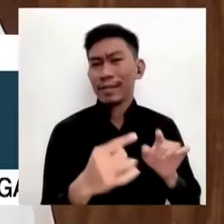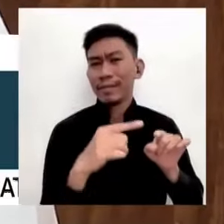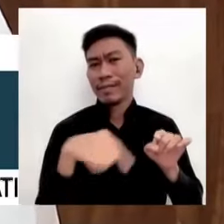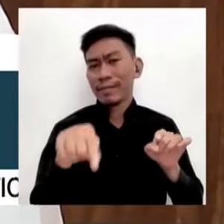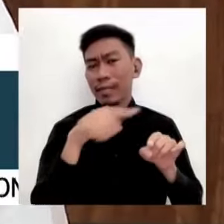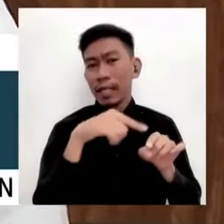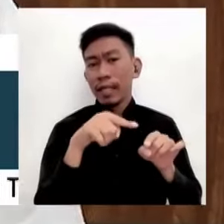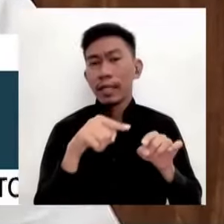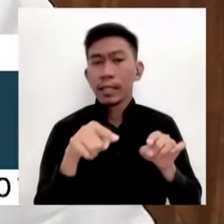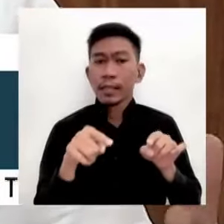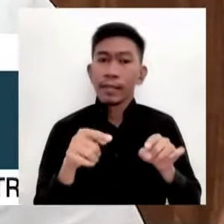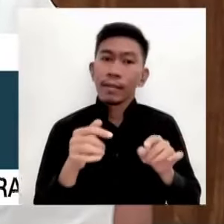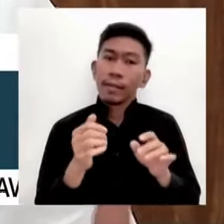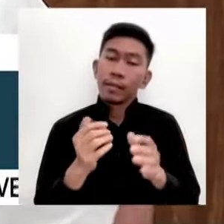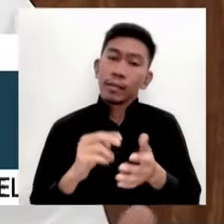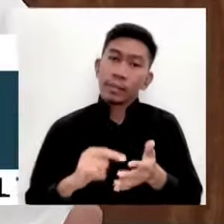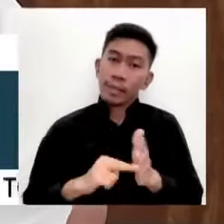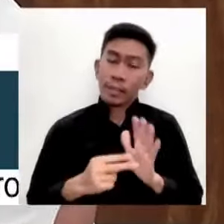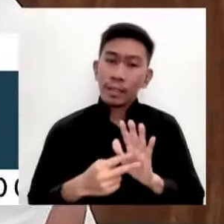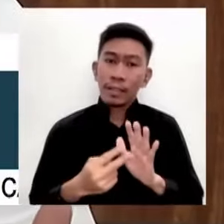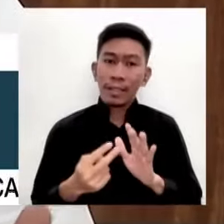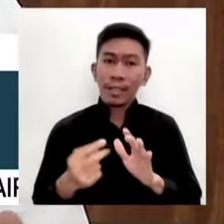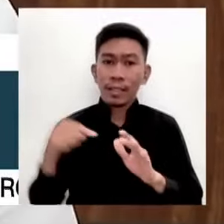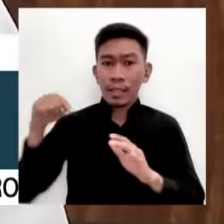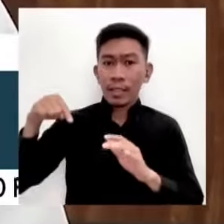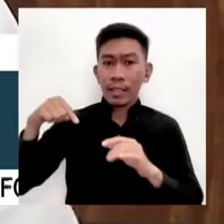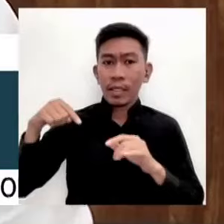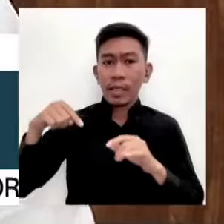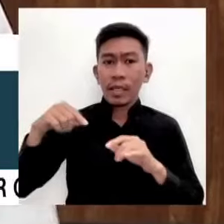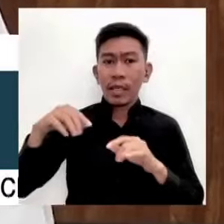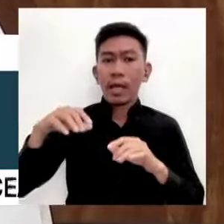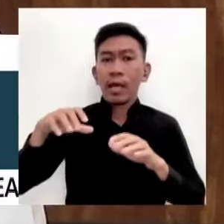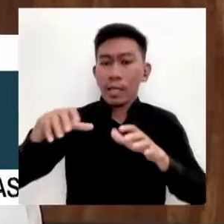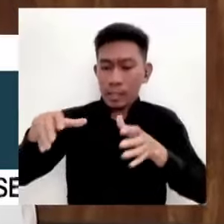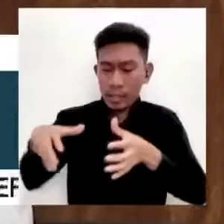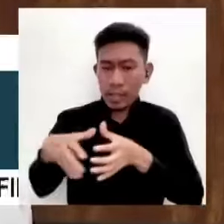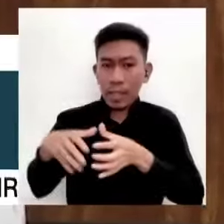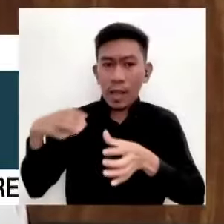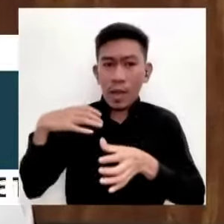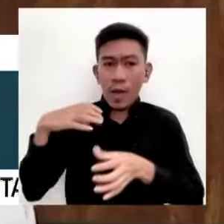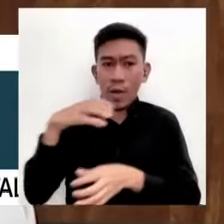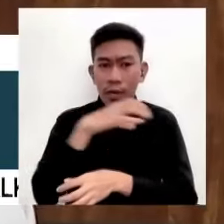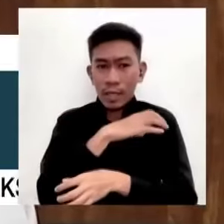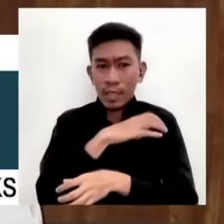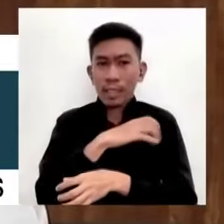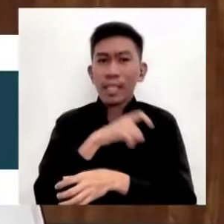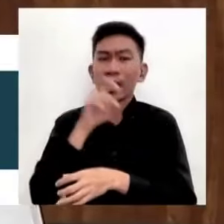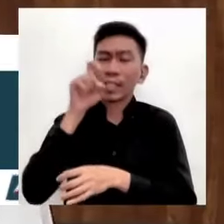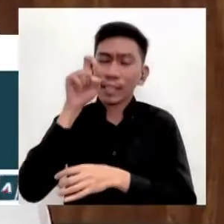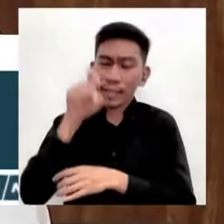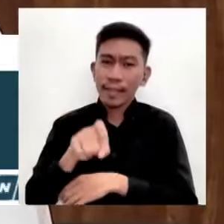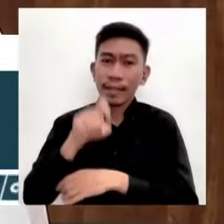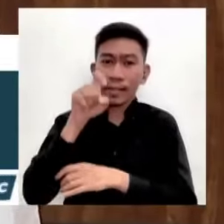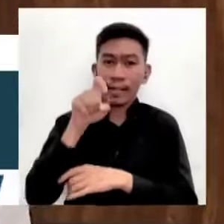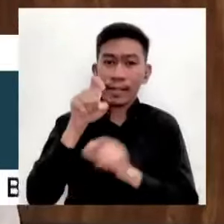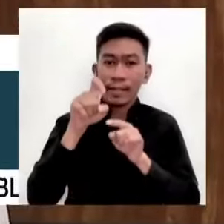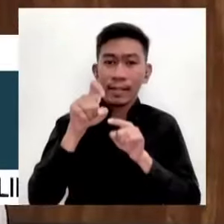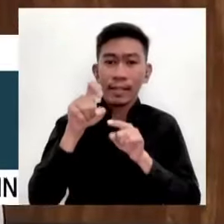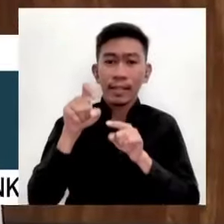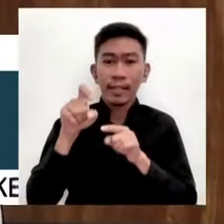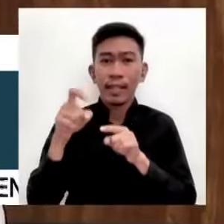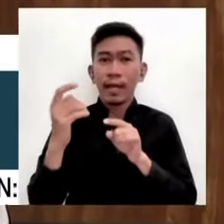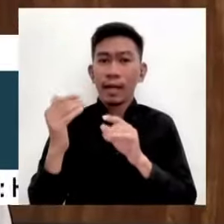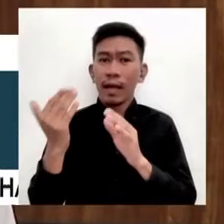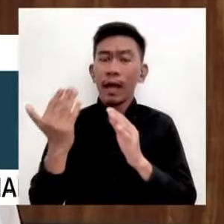let's not, this is why kami sa Congress, gusto namin i-elevate yung discussion. Pag-usapan natin yung